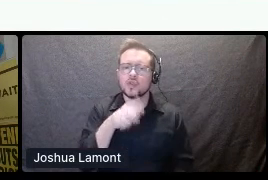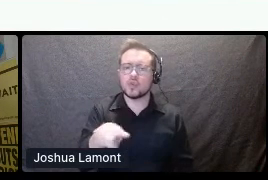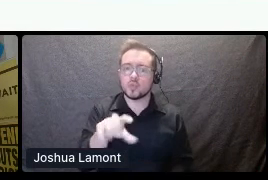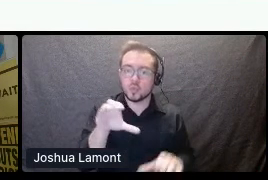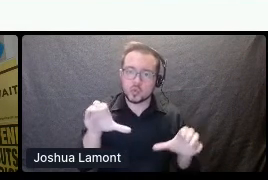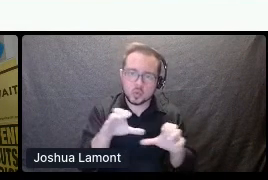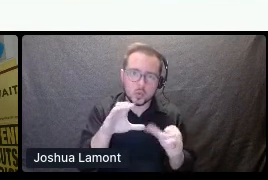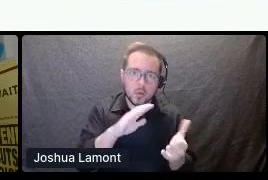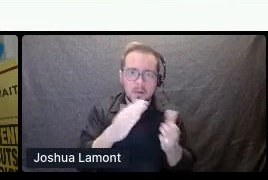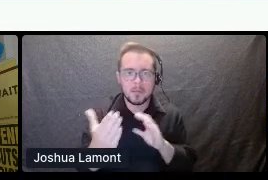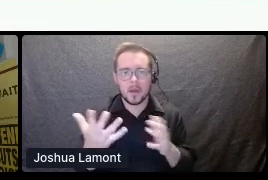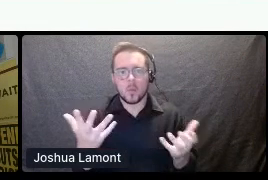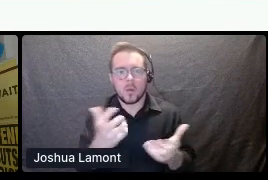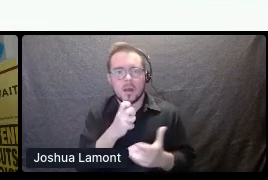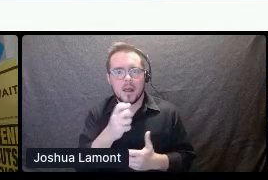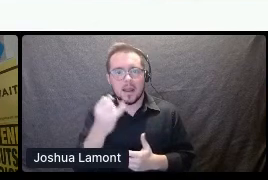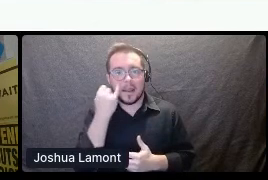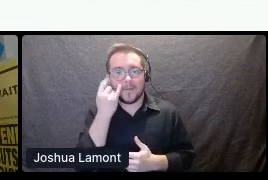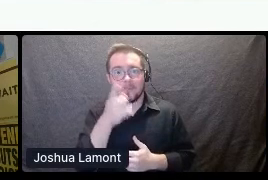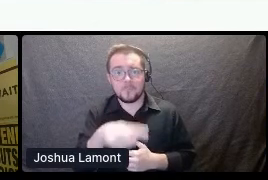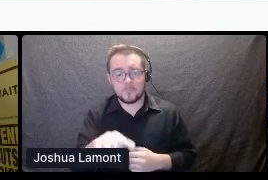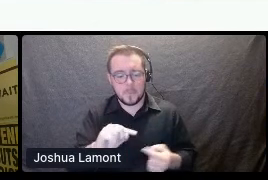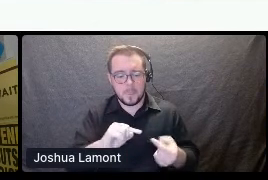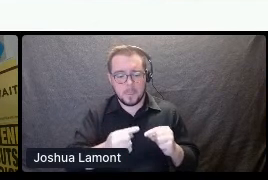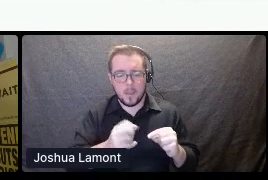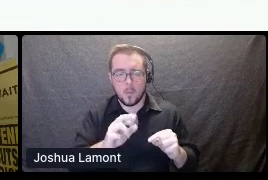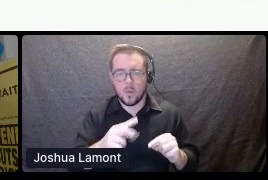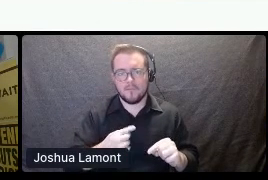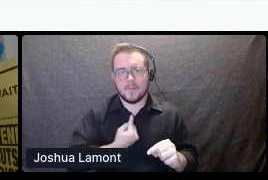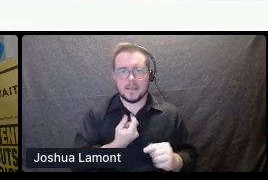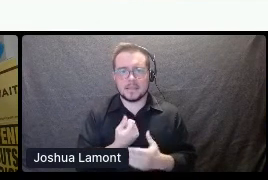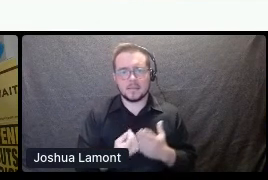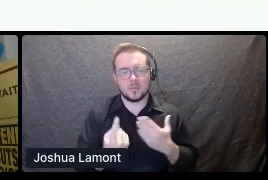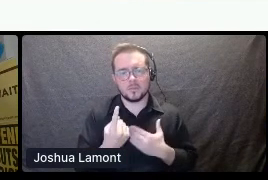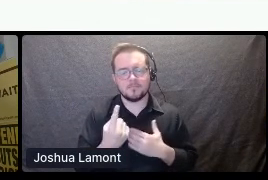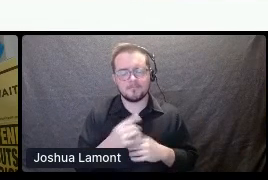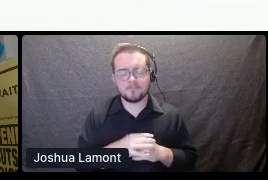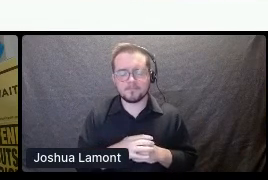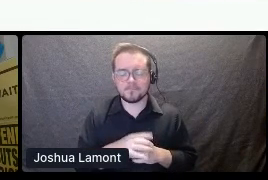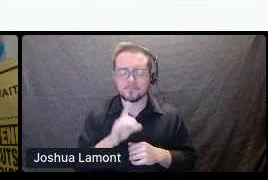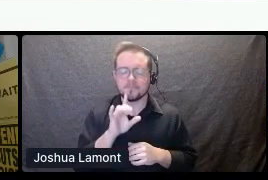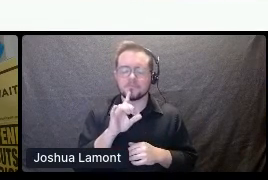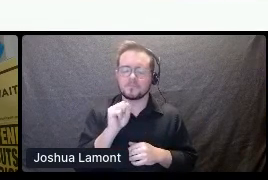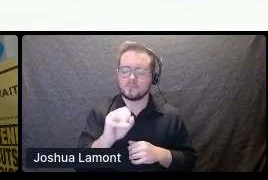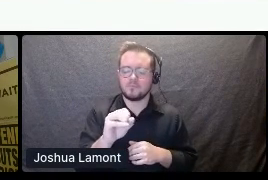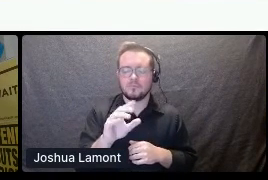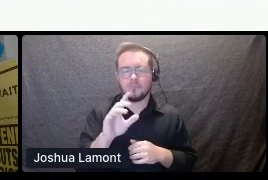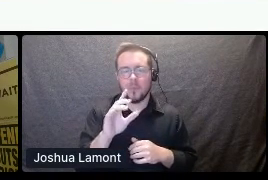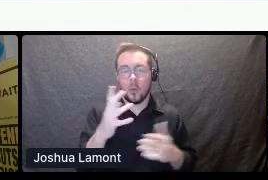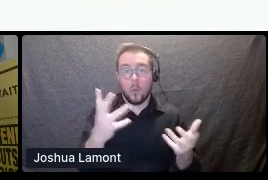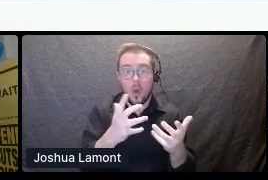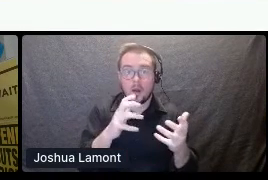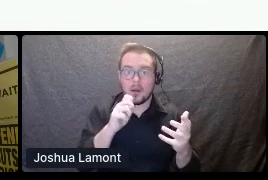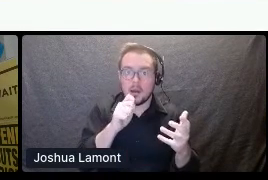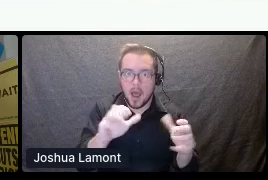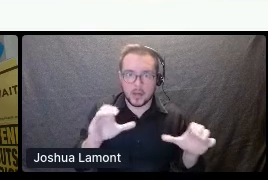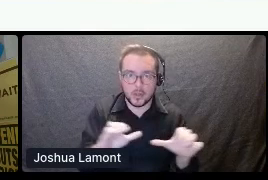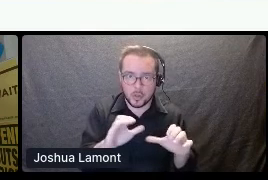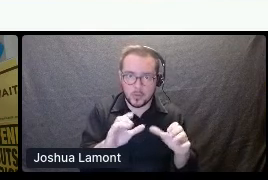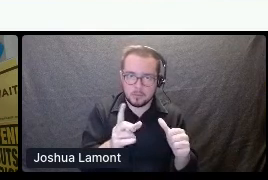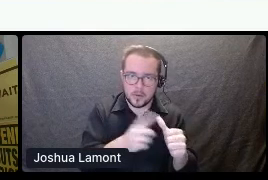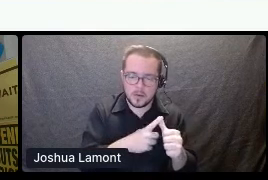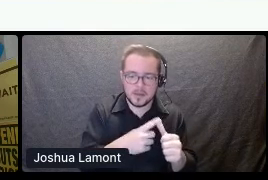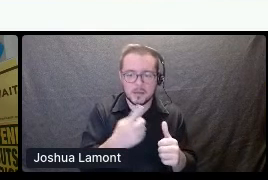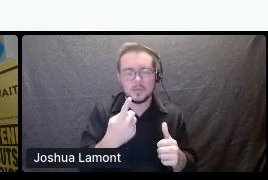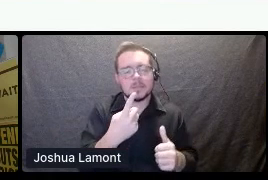you end up causing harm or you offend someone? So let's start with the what not to do part, just to kind of get it out of the way. Like we